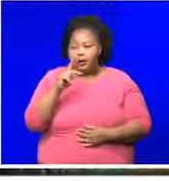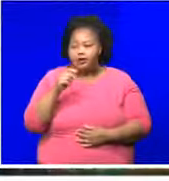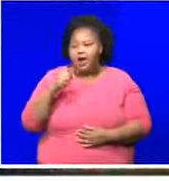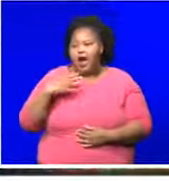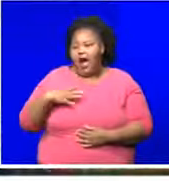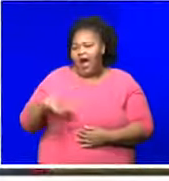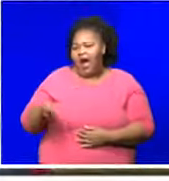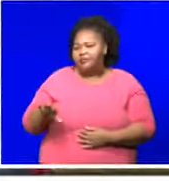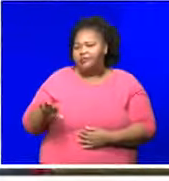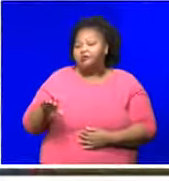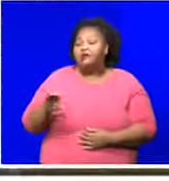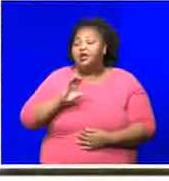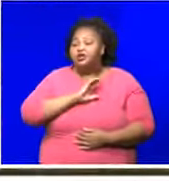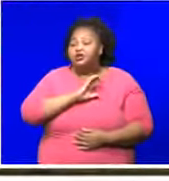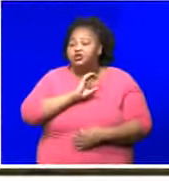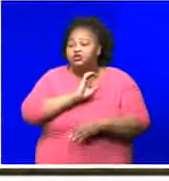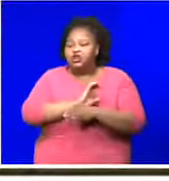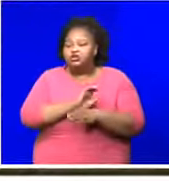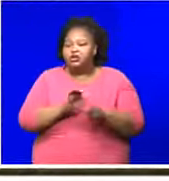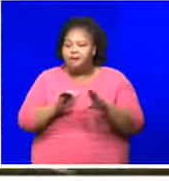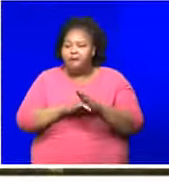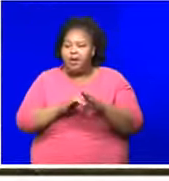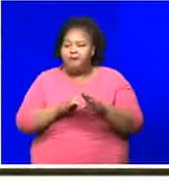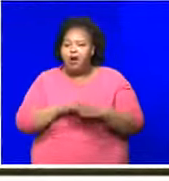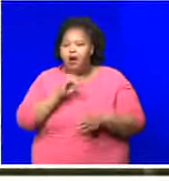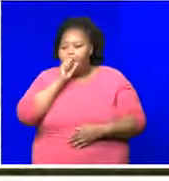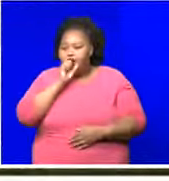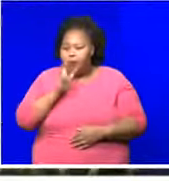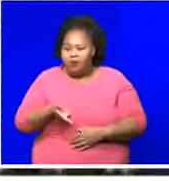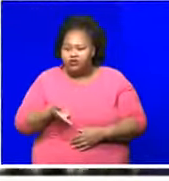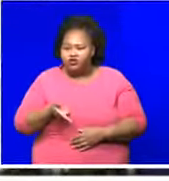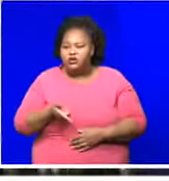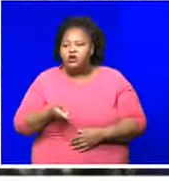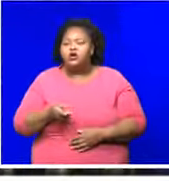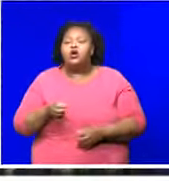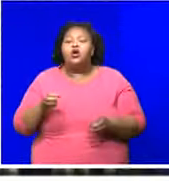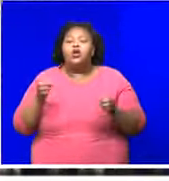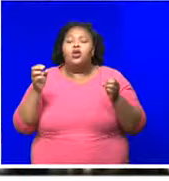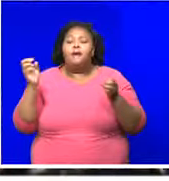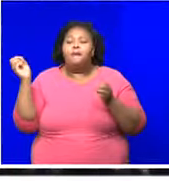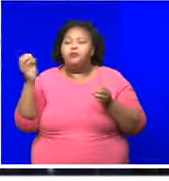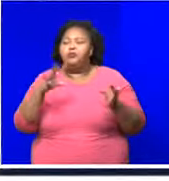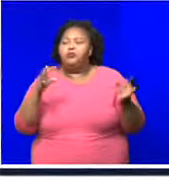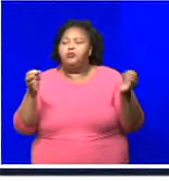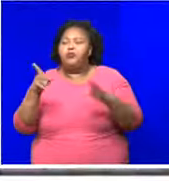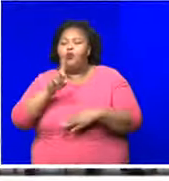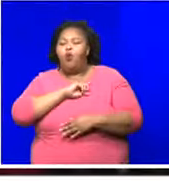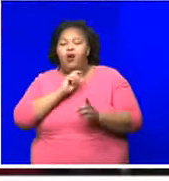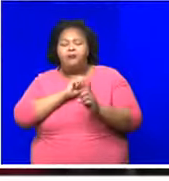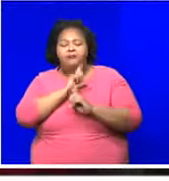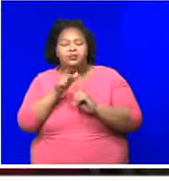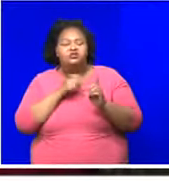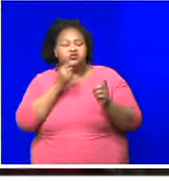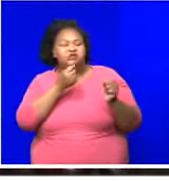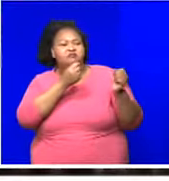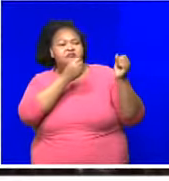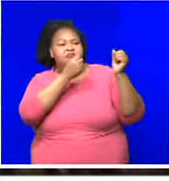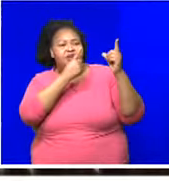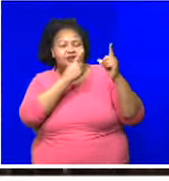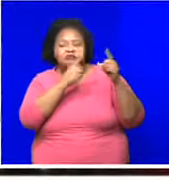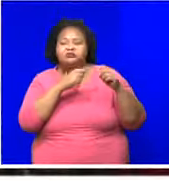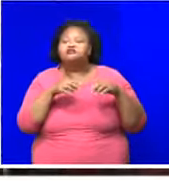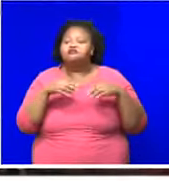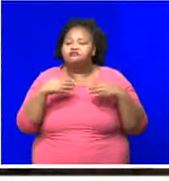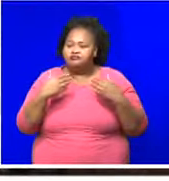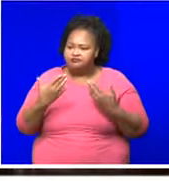high in spirit poured petrol on the members during a service yesterday. This happened while there was a kengle,